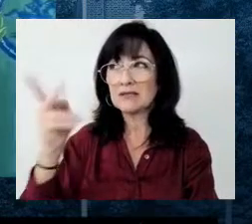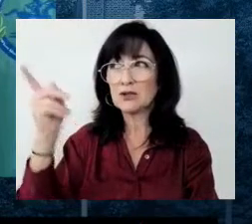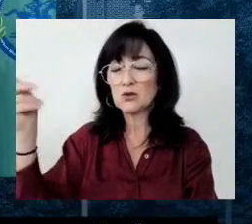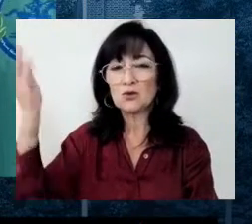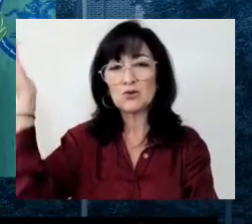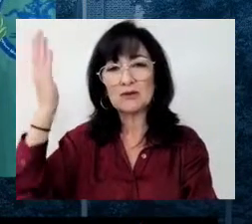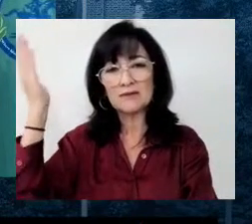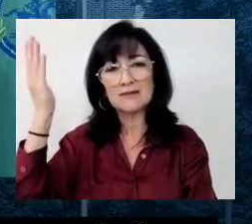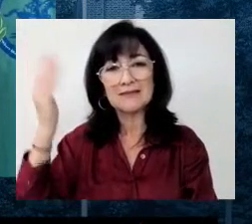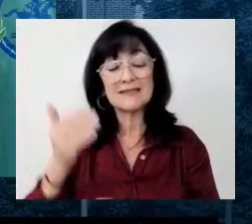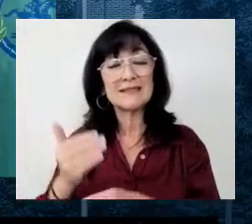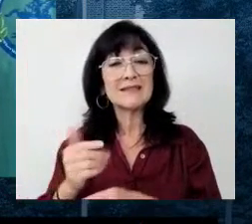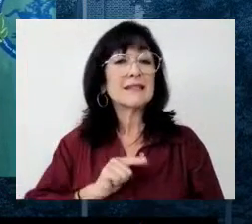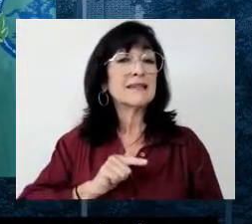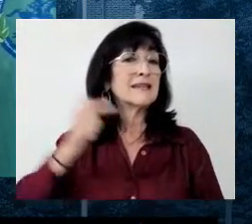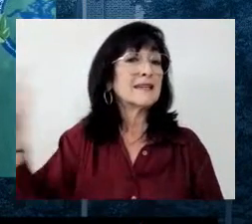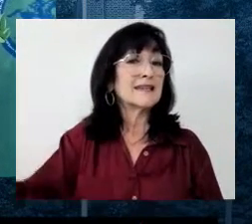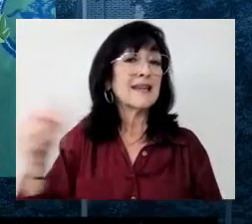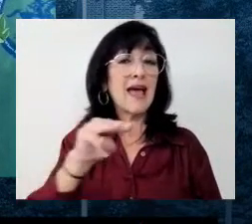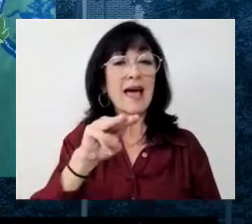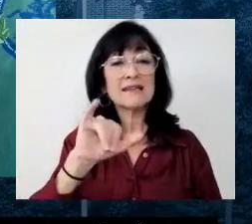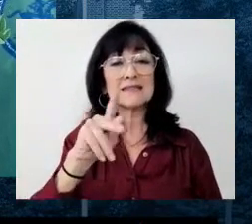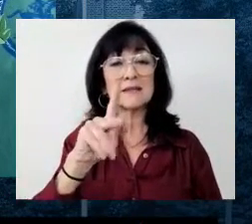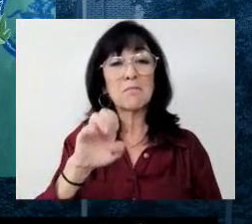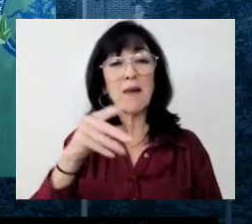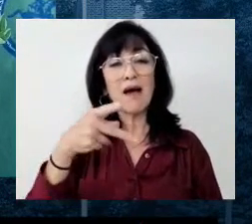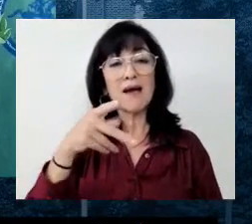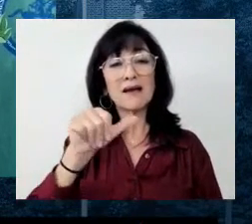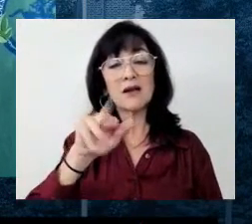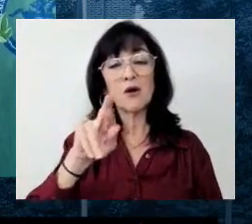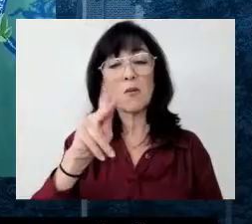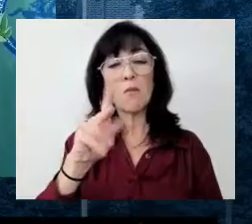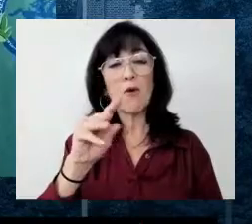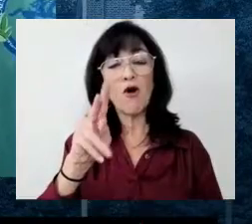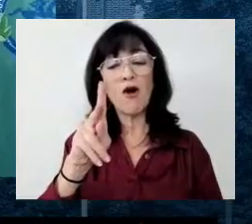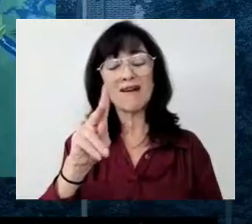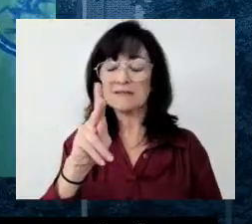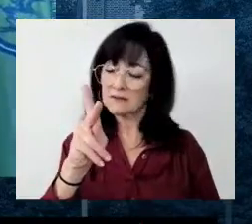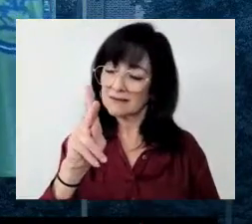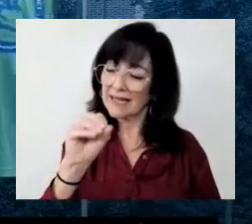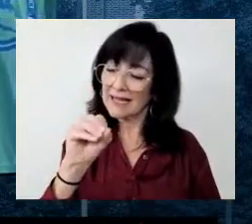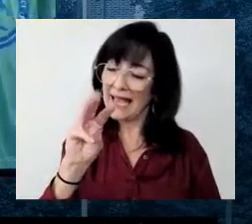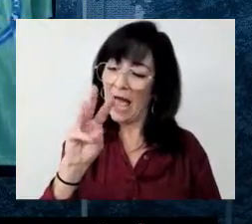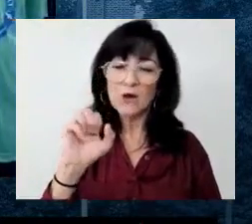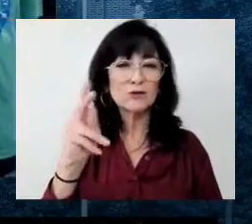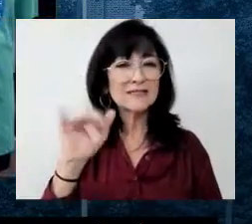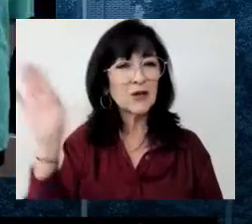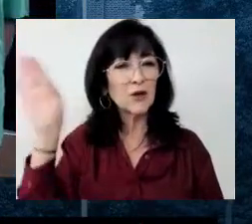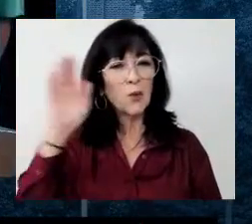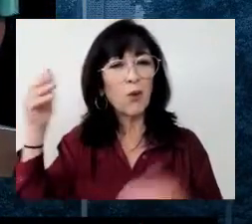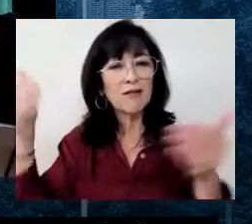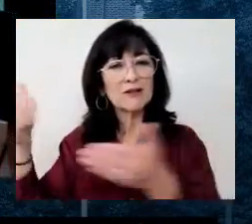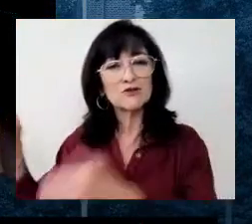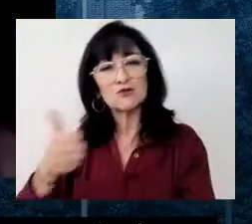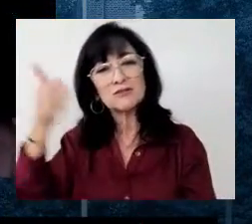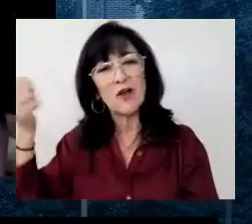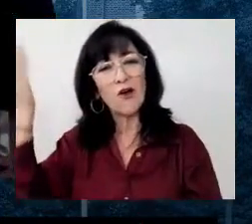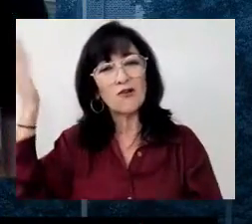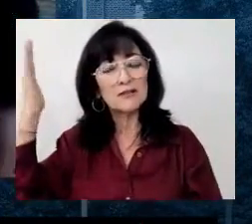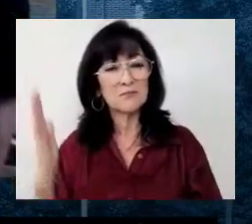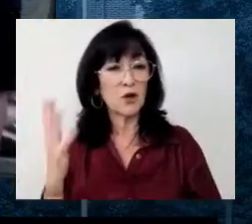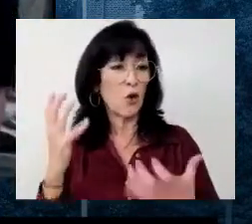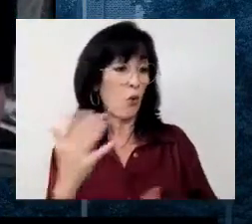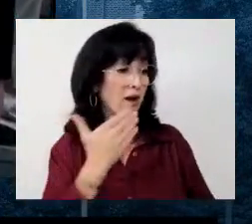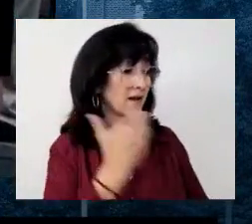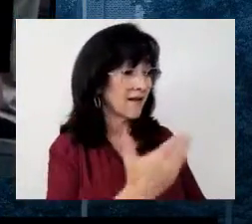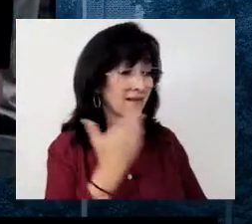Mike Parkowski, who's going to introduce Secretary Majeski. And to our students, again, thank you for your involvement in the ECHO team. Thank you